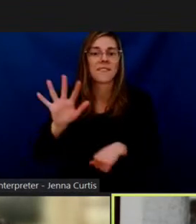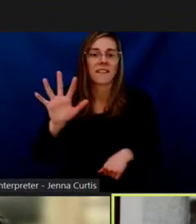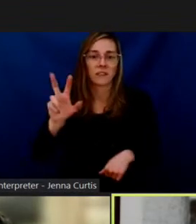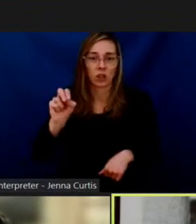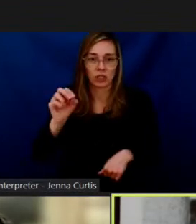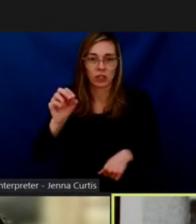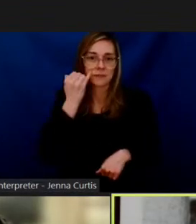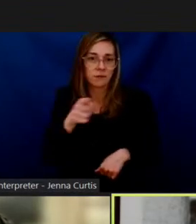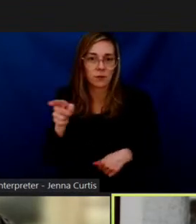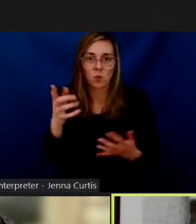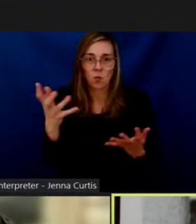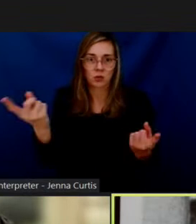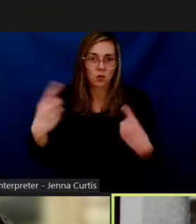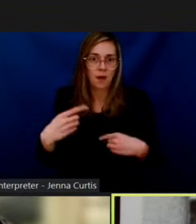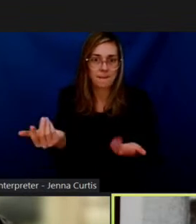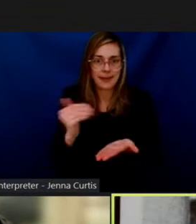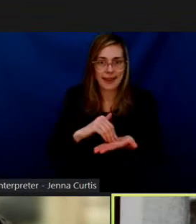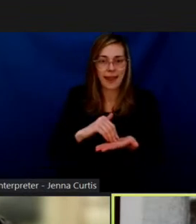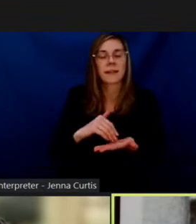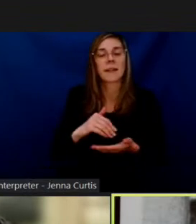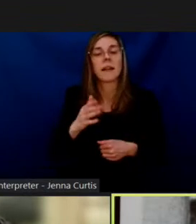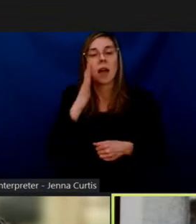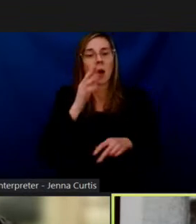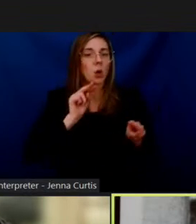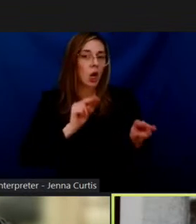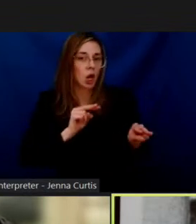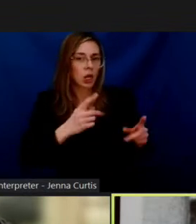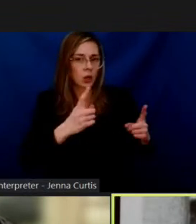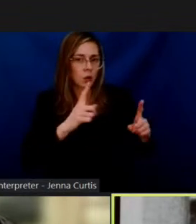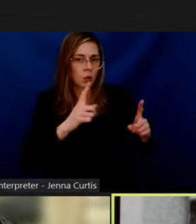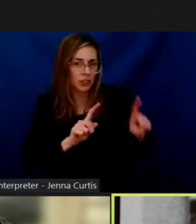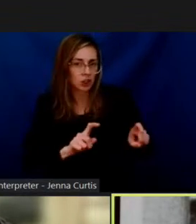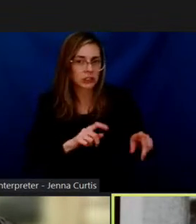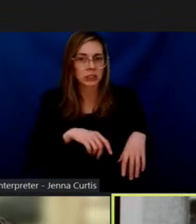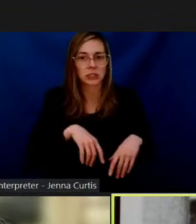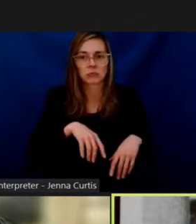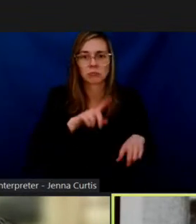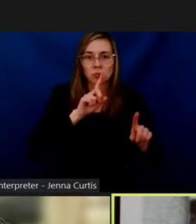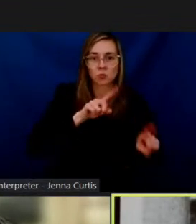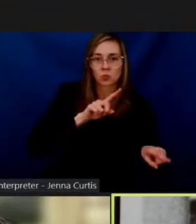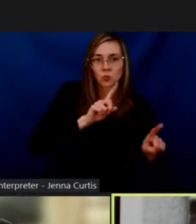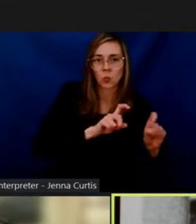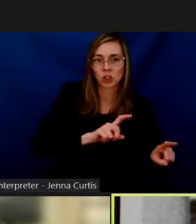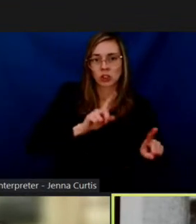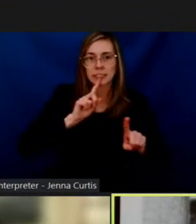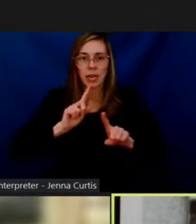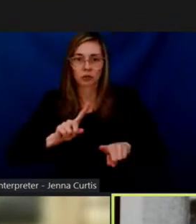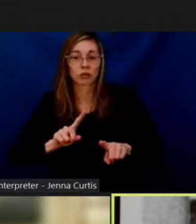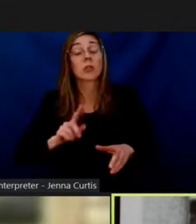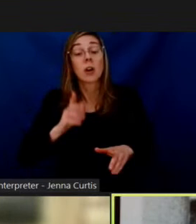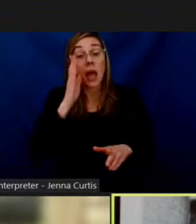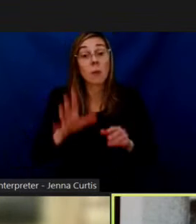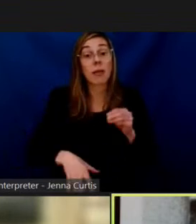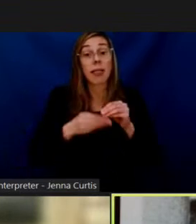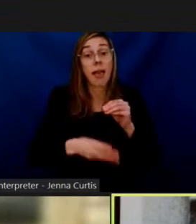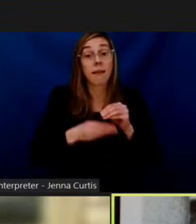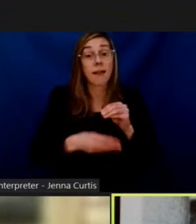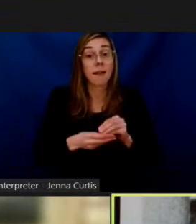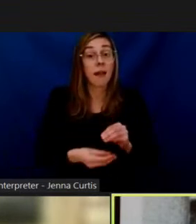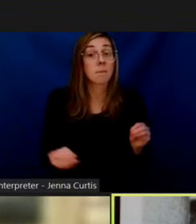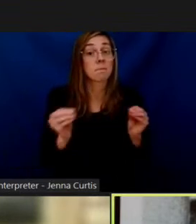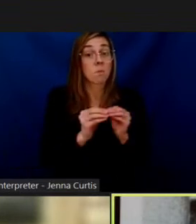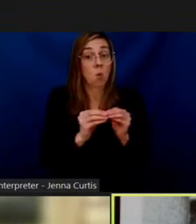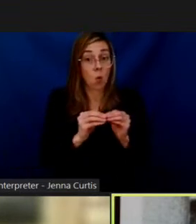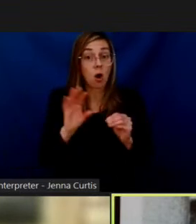also we'll take a look at those questions in the Q&A, and then we'll be continuously adding more FAQs to our website, just as